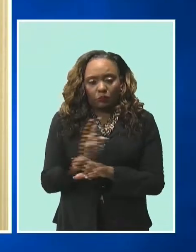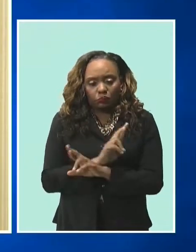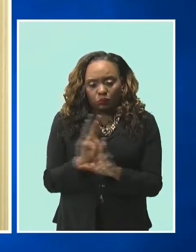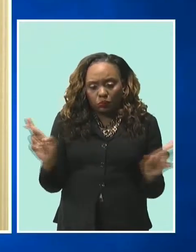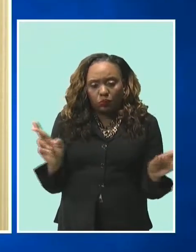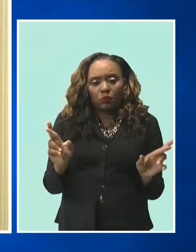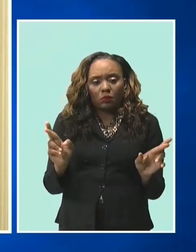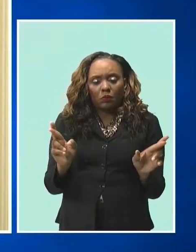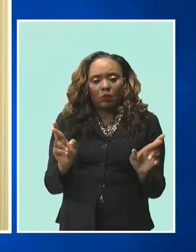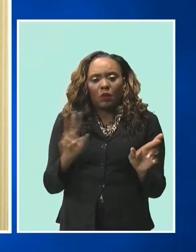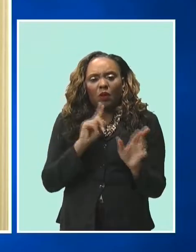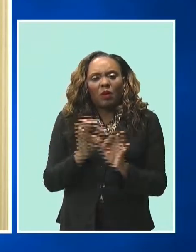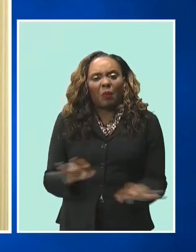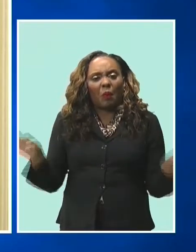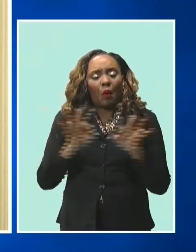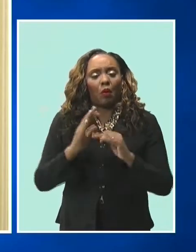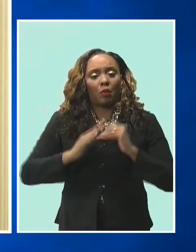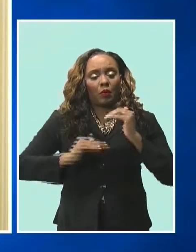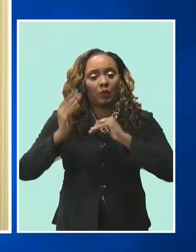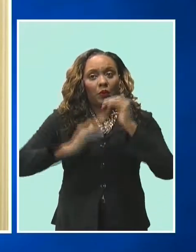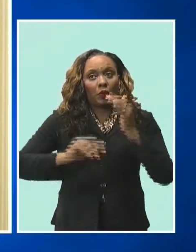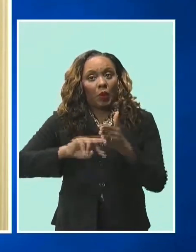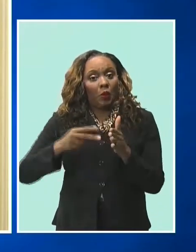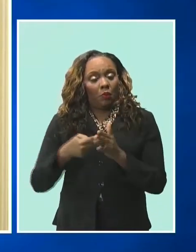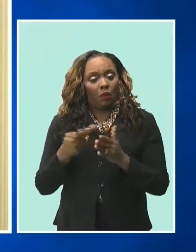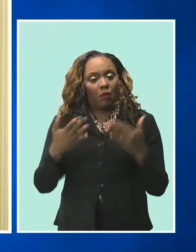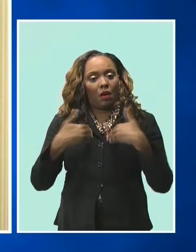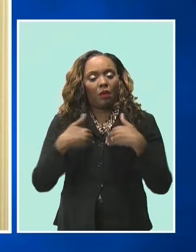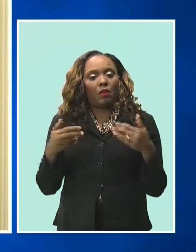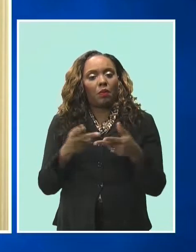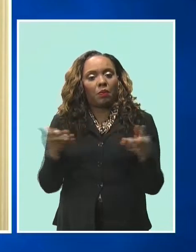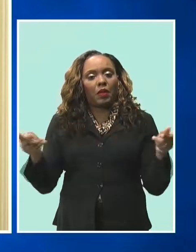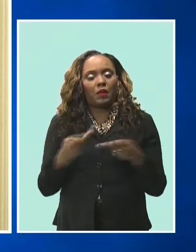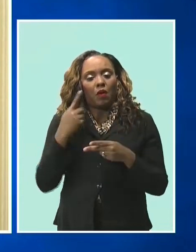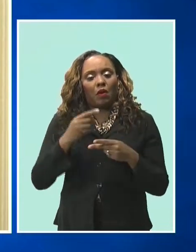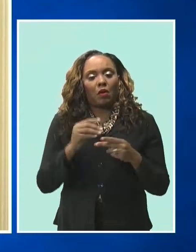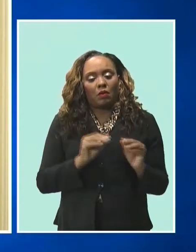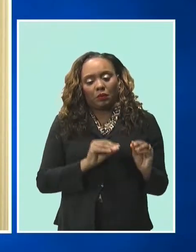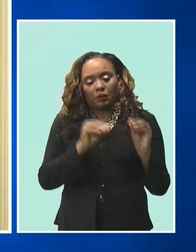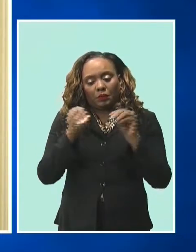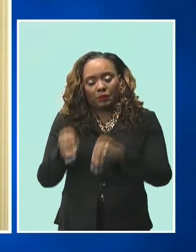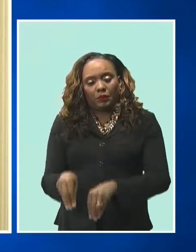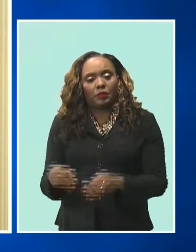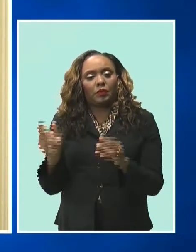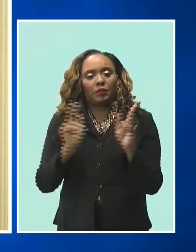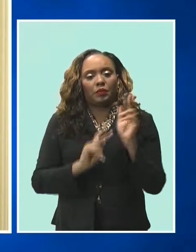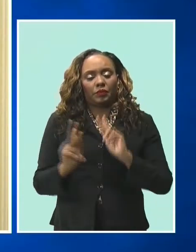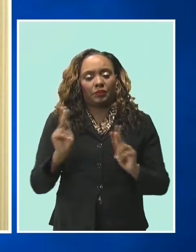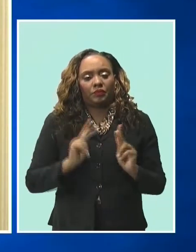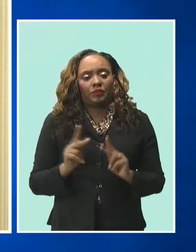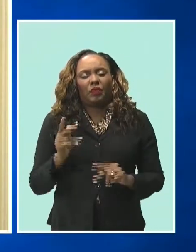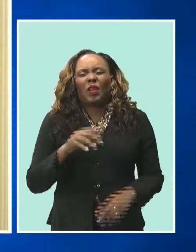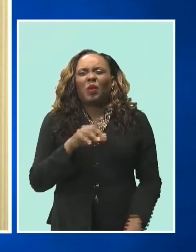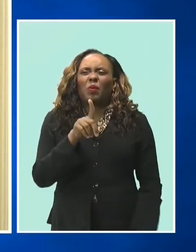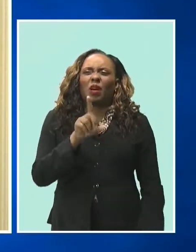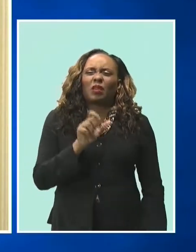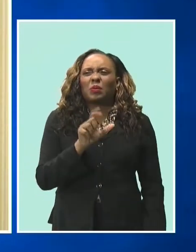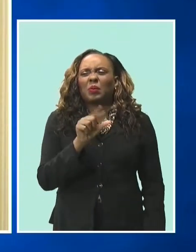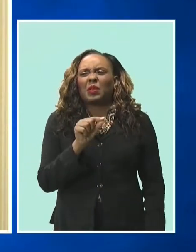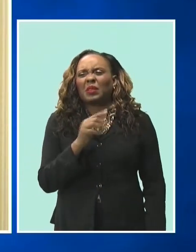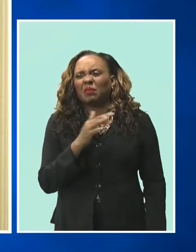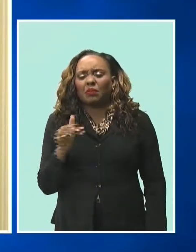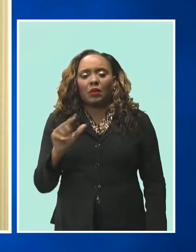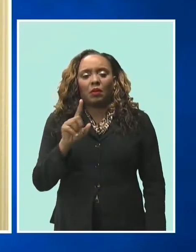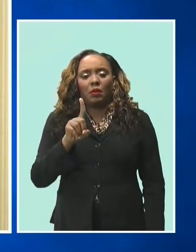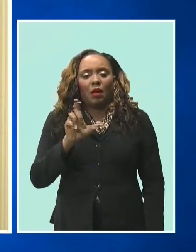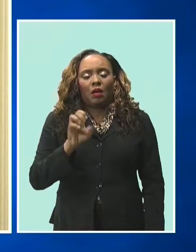buildings that will allow us to have another quarantine facility of housing anywhere between 120 to